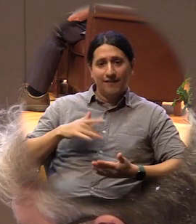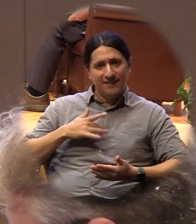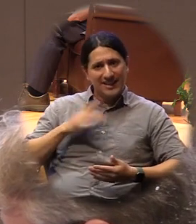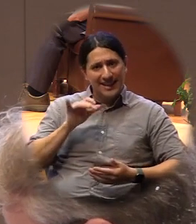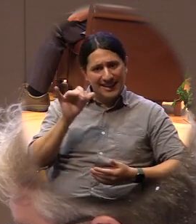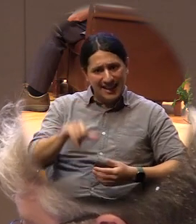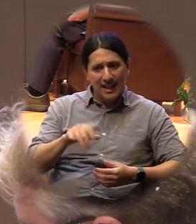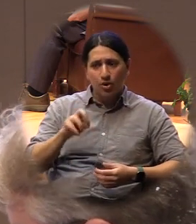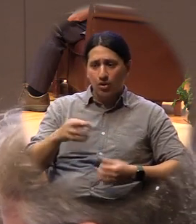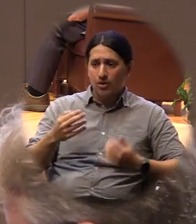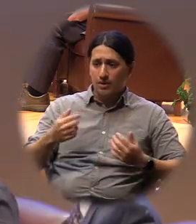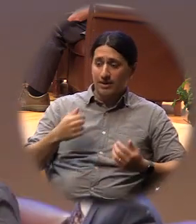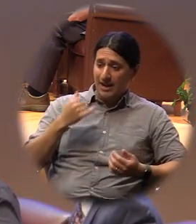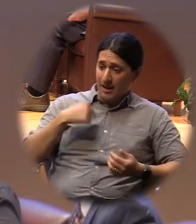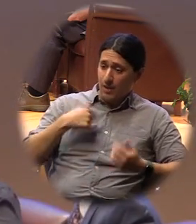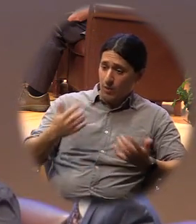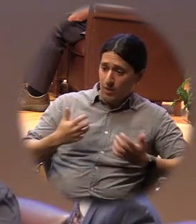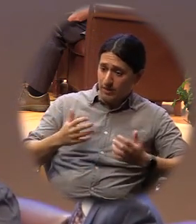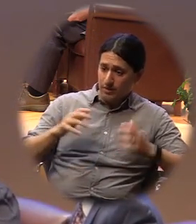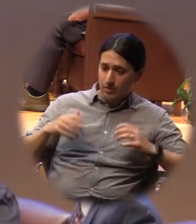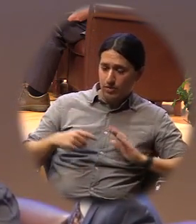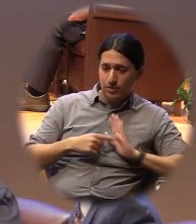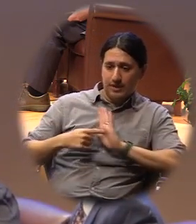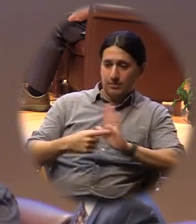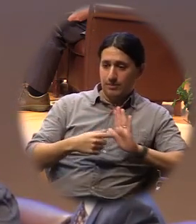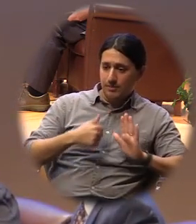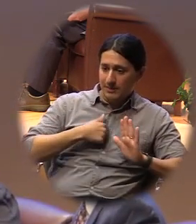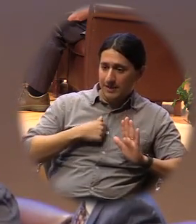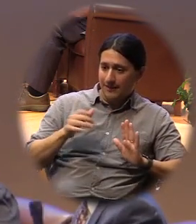to want to express myself in this way